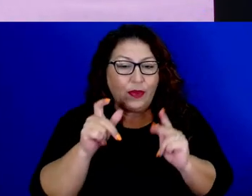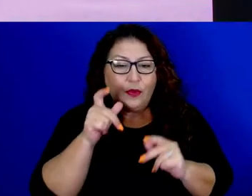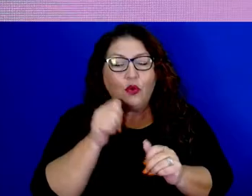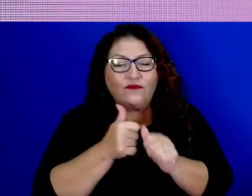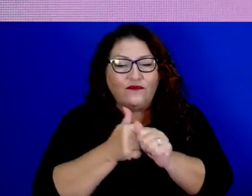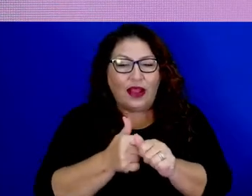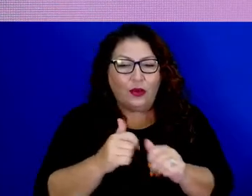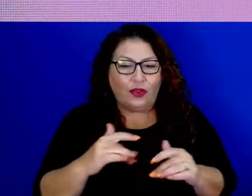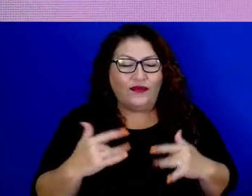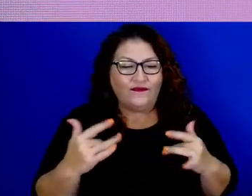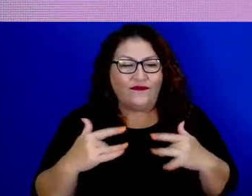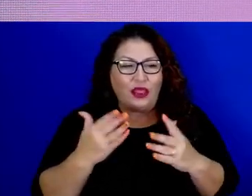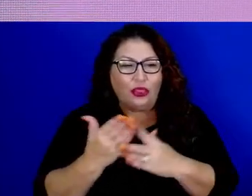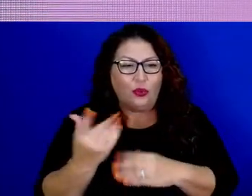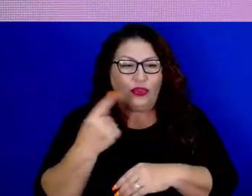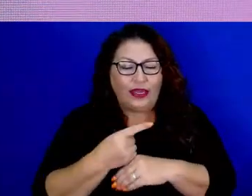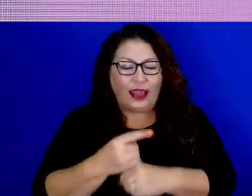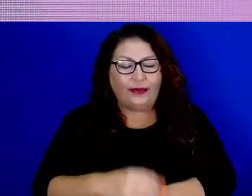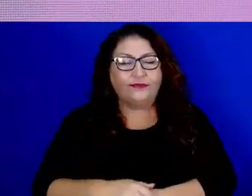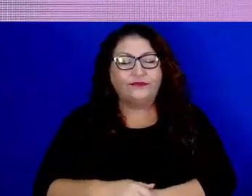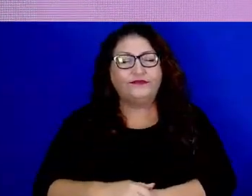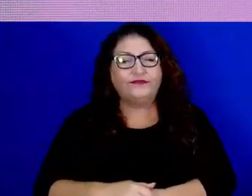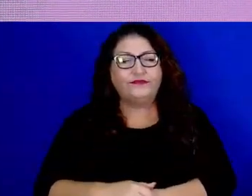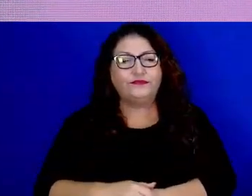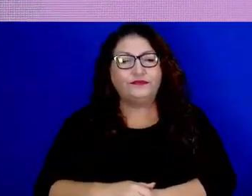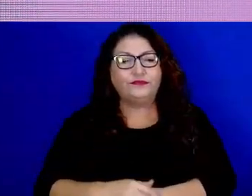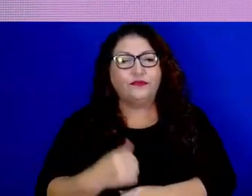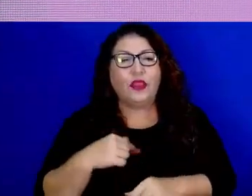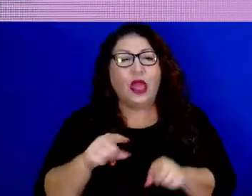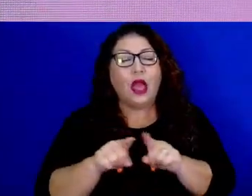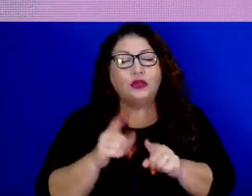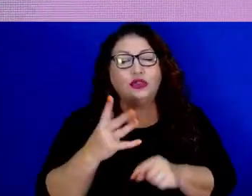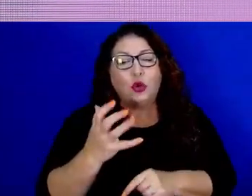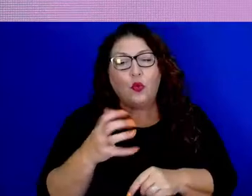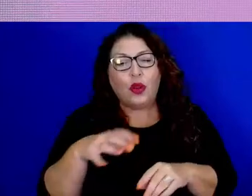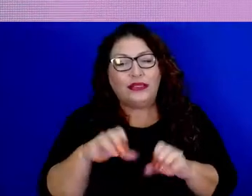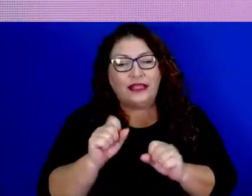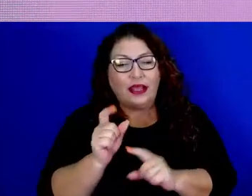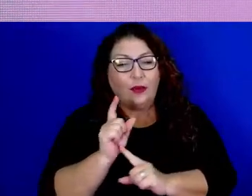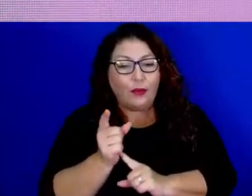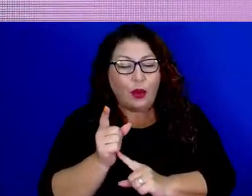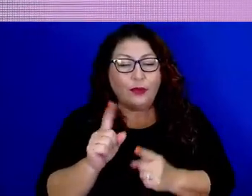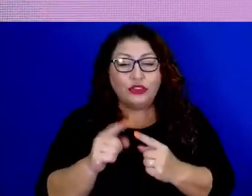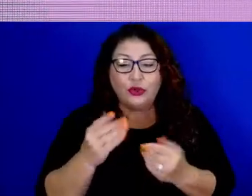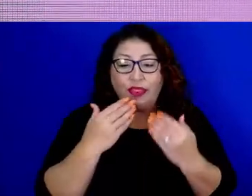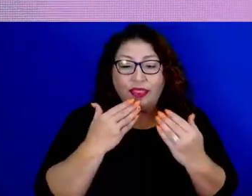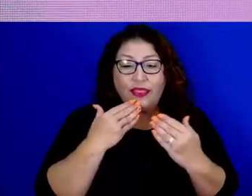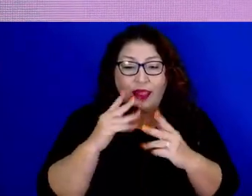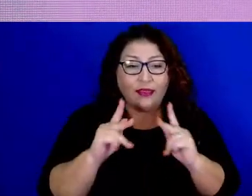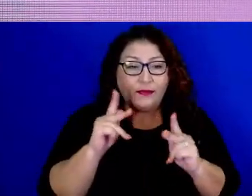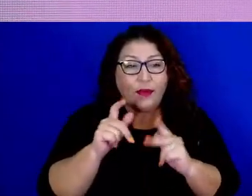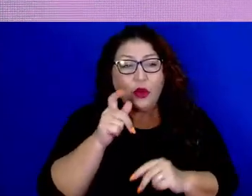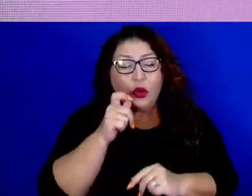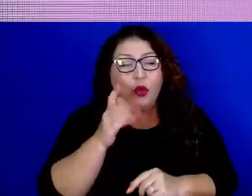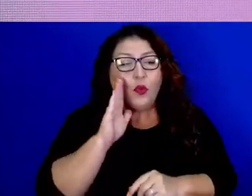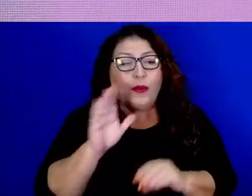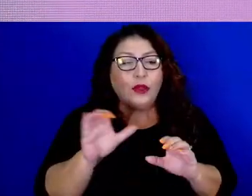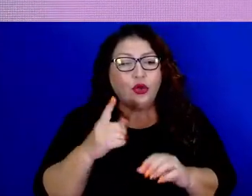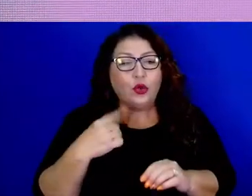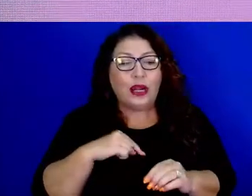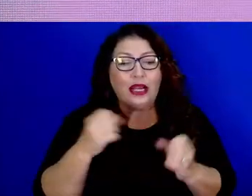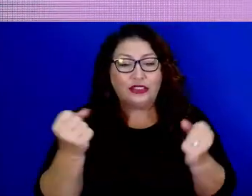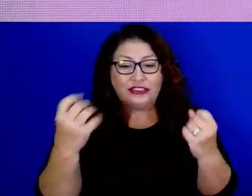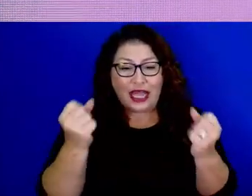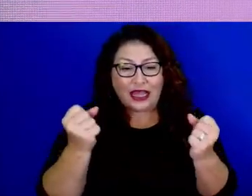day. Now, I'd also like to just take a moment to thank the people that are going to be doing our sign language throughout the whole